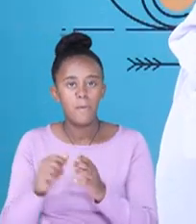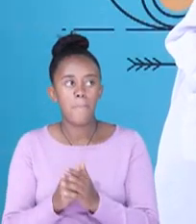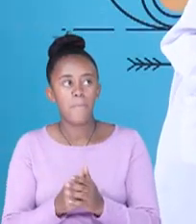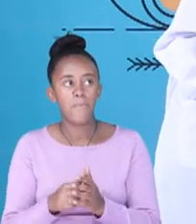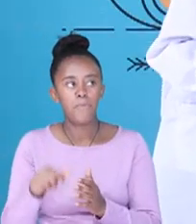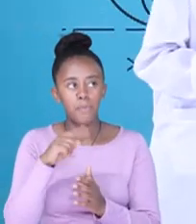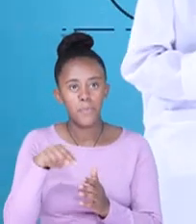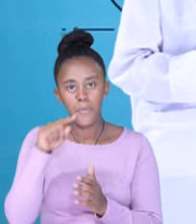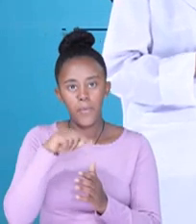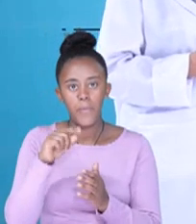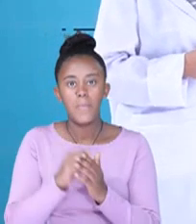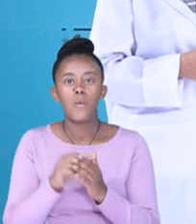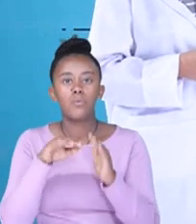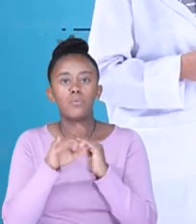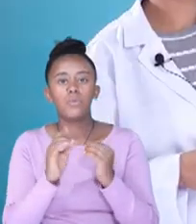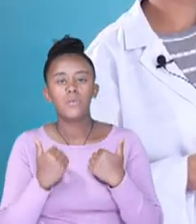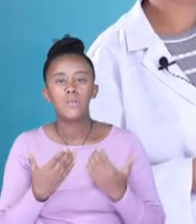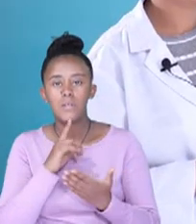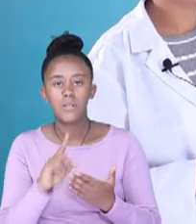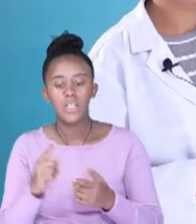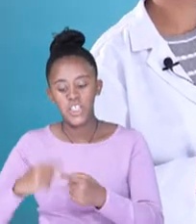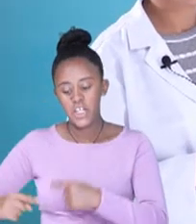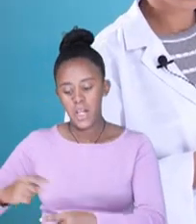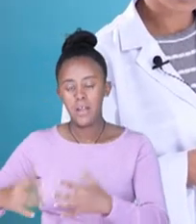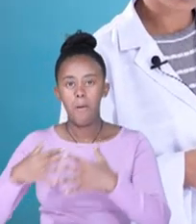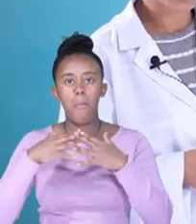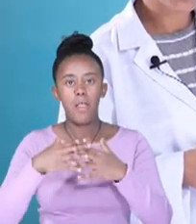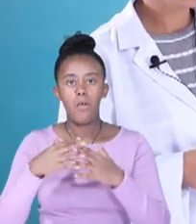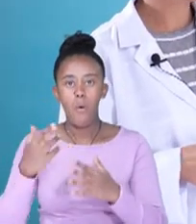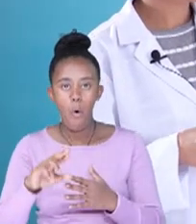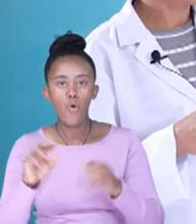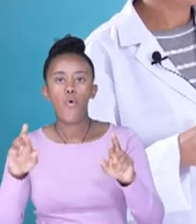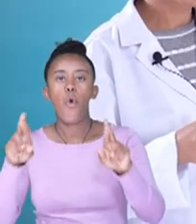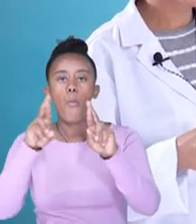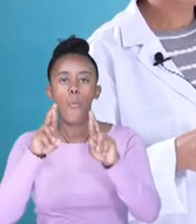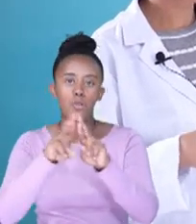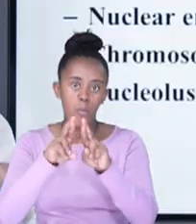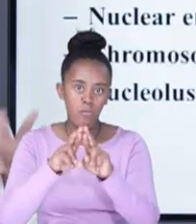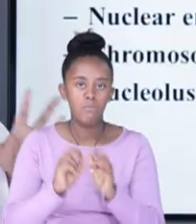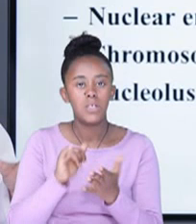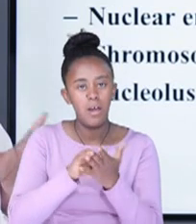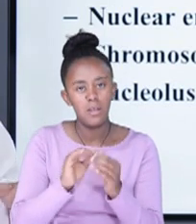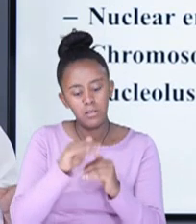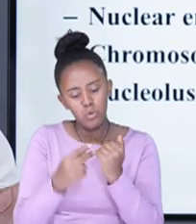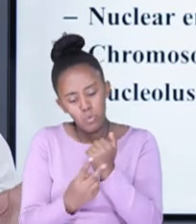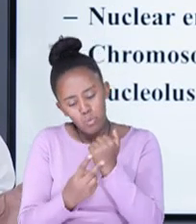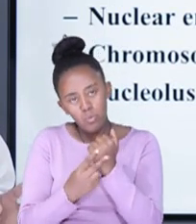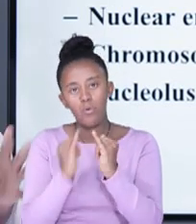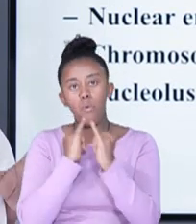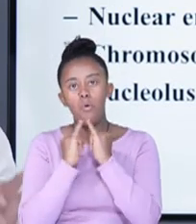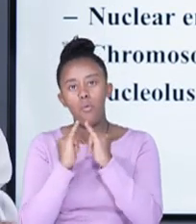thread-like structures. These are genetic material or the chromosome that stores all